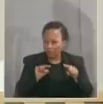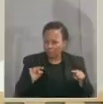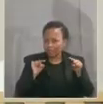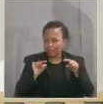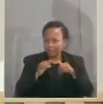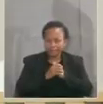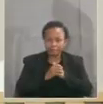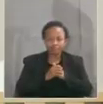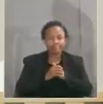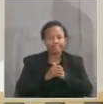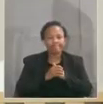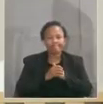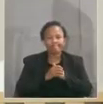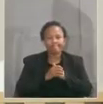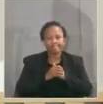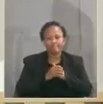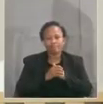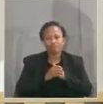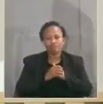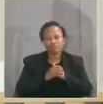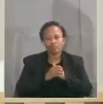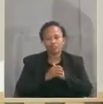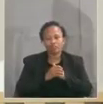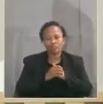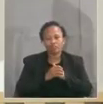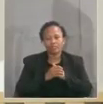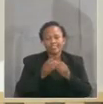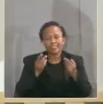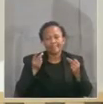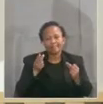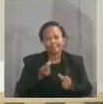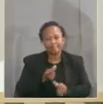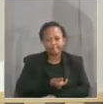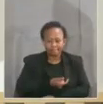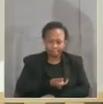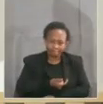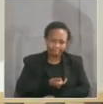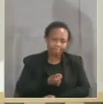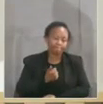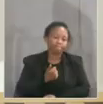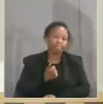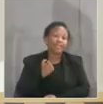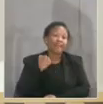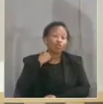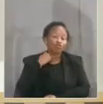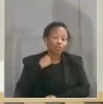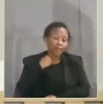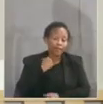It is very unfortunate, Commissioners, that nowadays